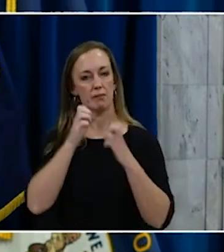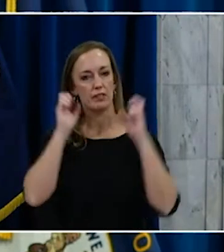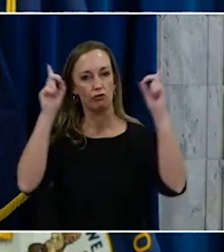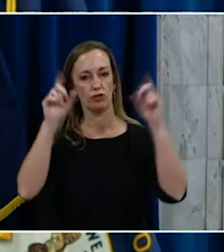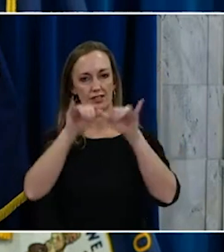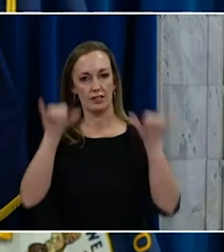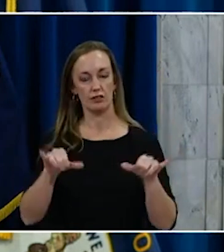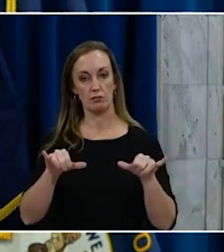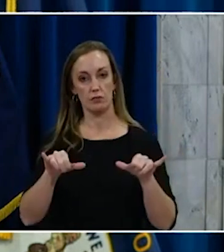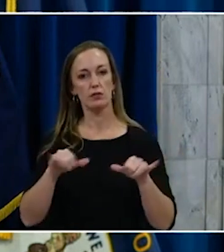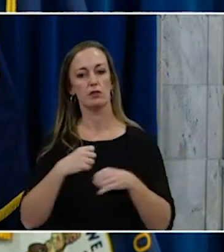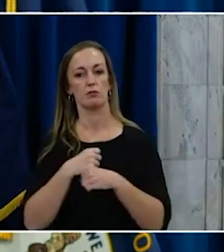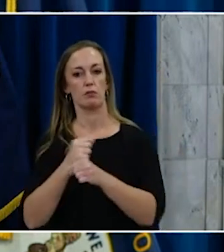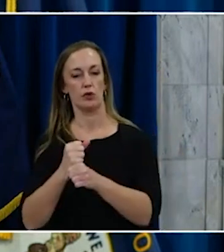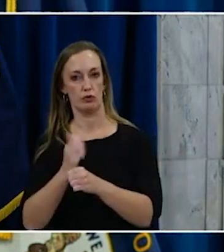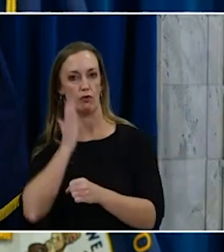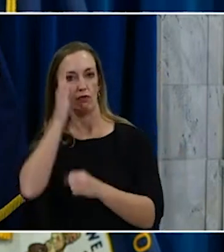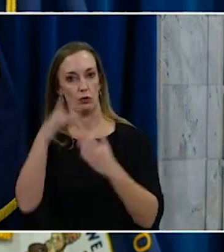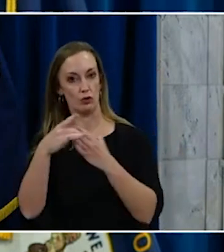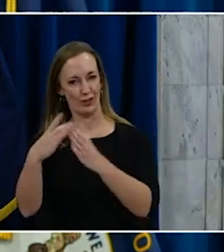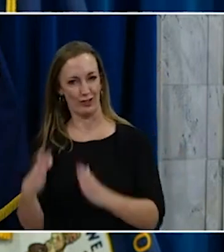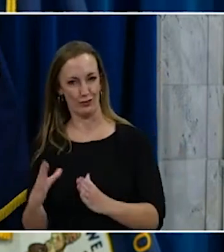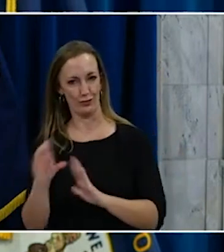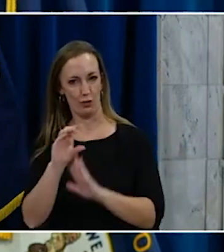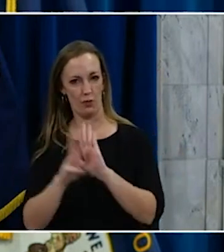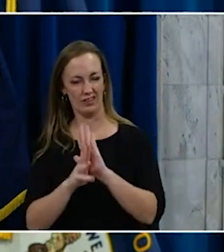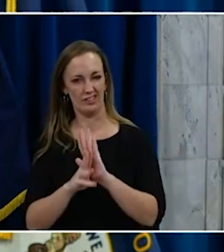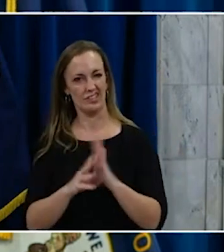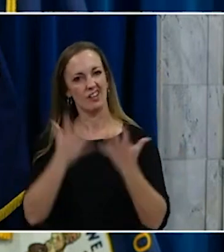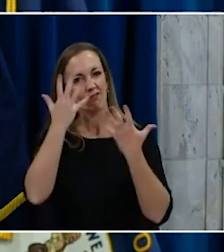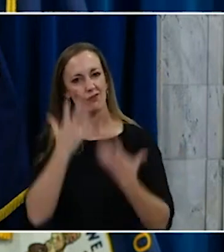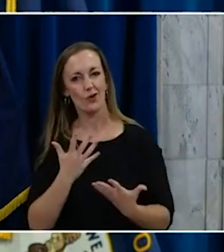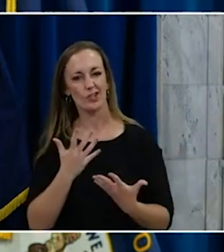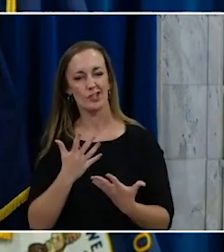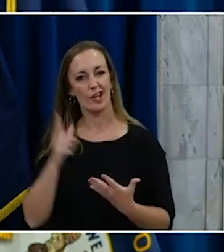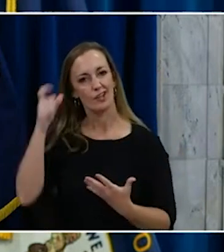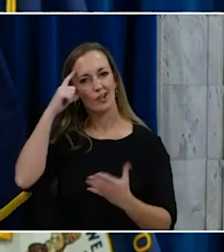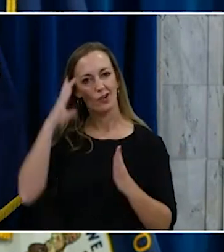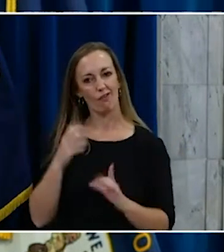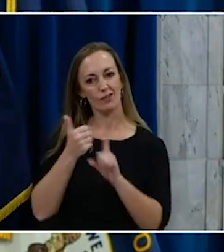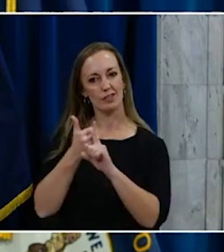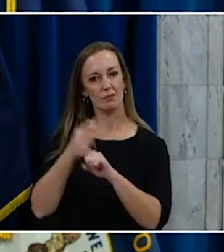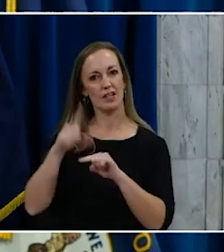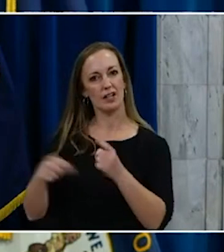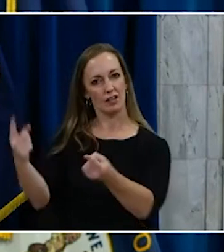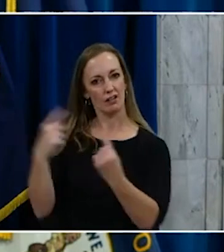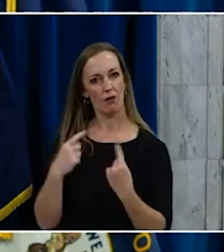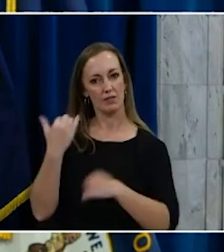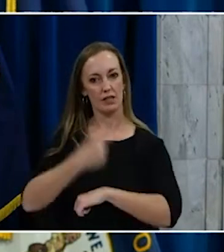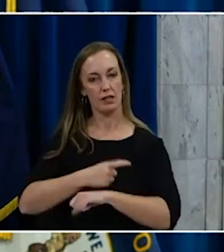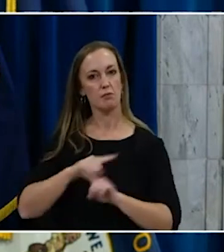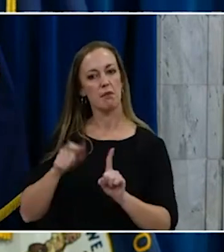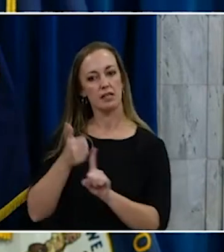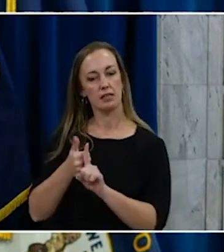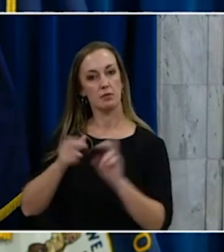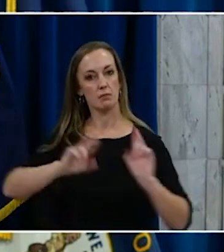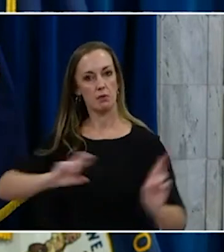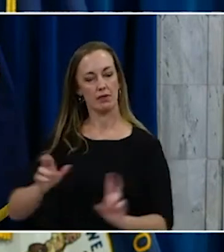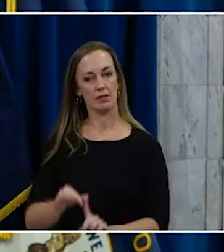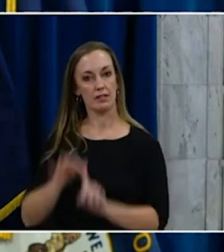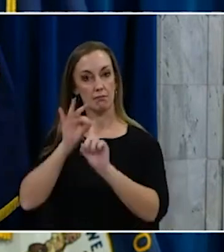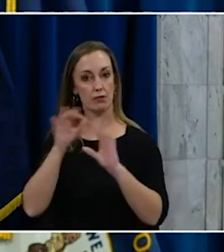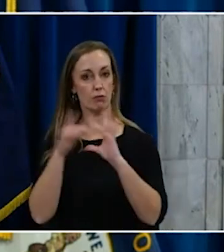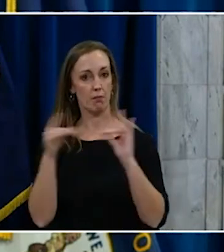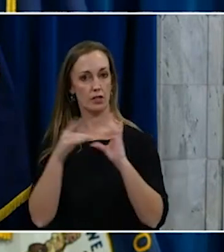Commonwealth. Unfortunately, Governor Beshear is unable to be here with us today, but he has prepared a special